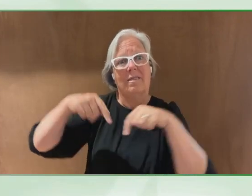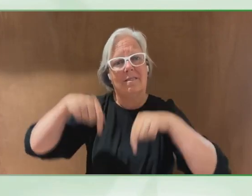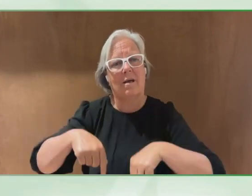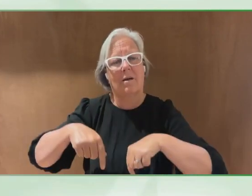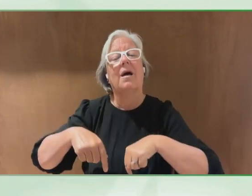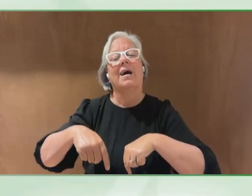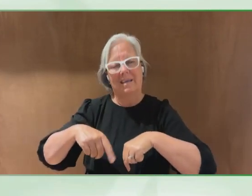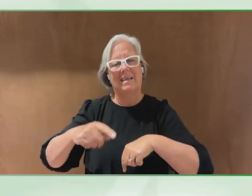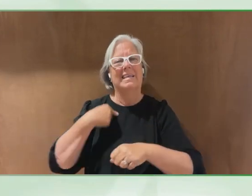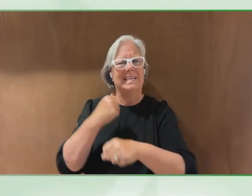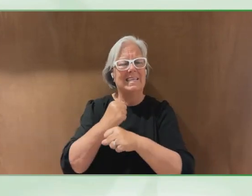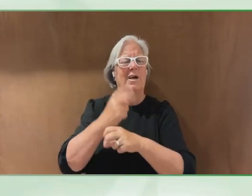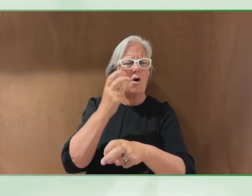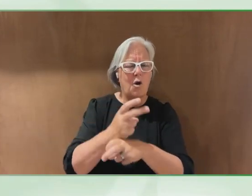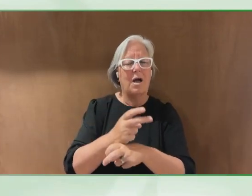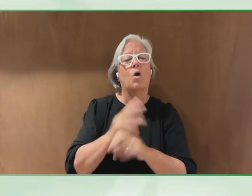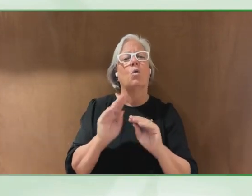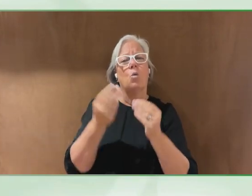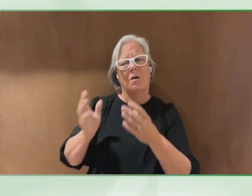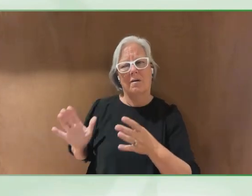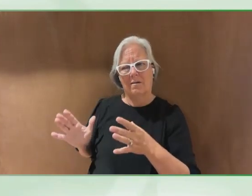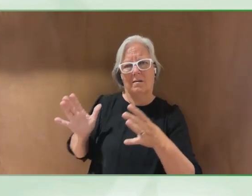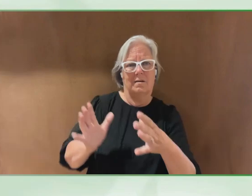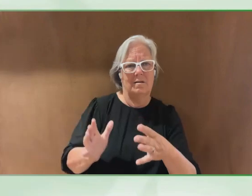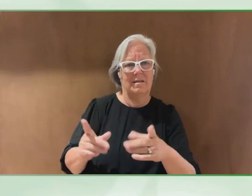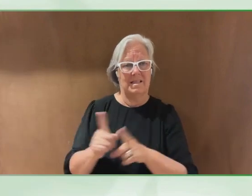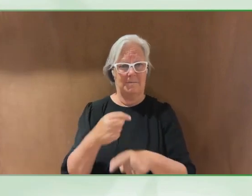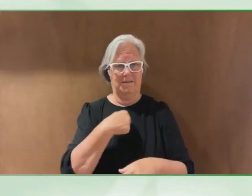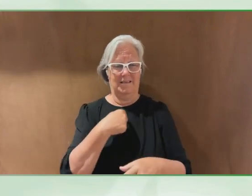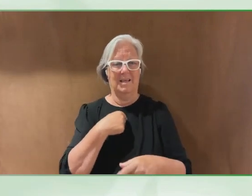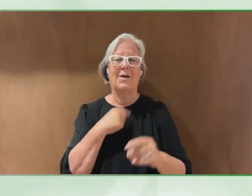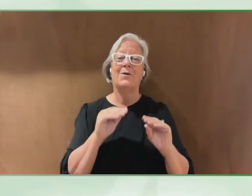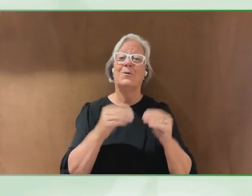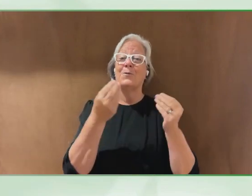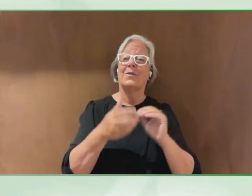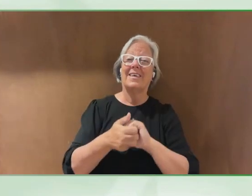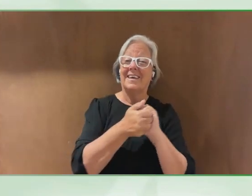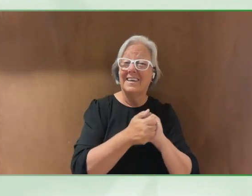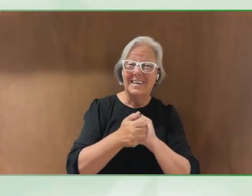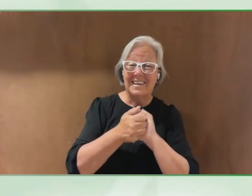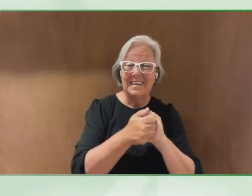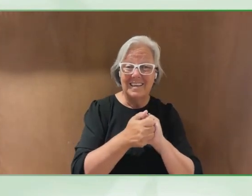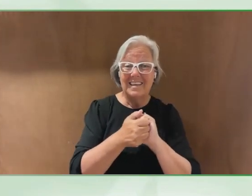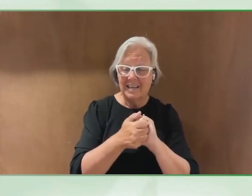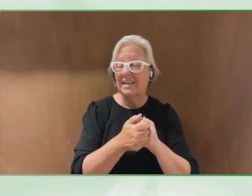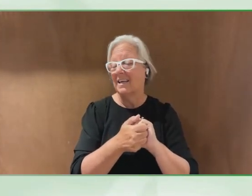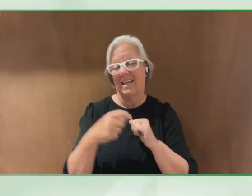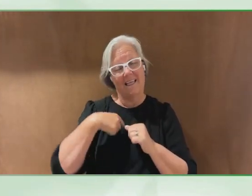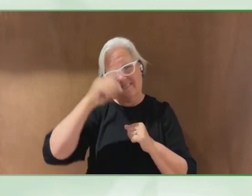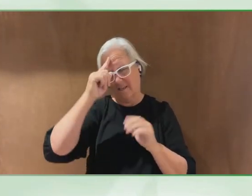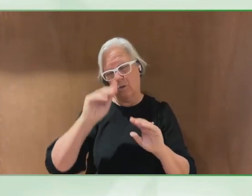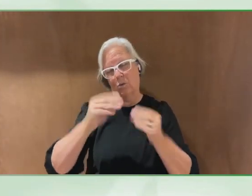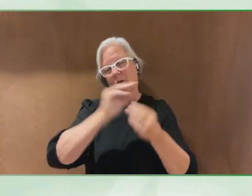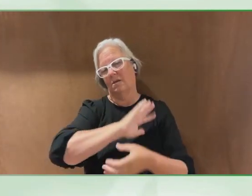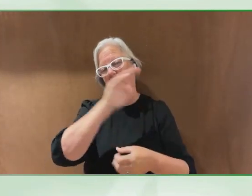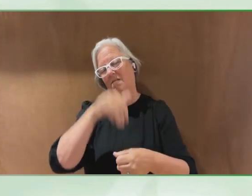in to collaborate together. As myself, coming from the youth organization, is a huge value of young people. And one day, you guys